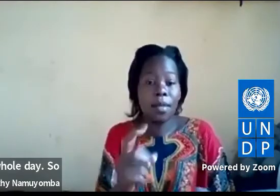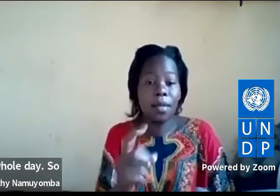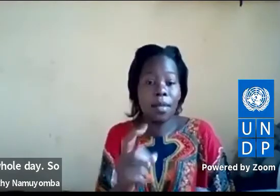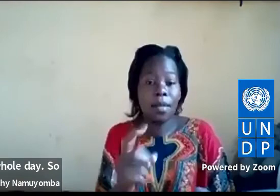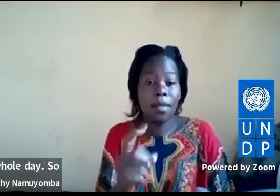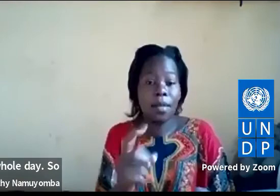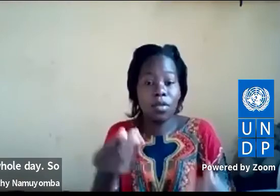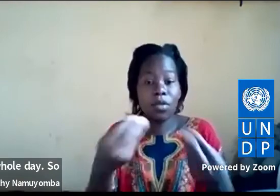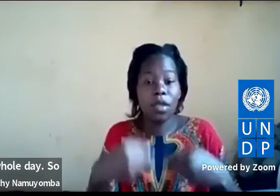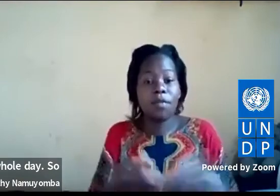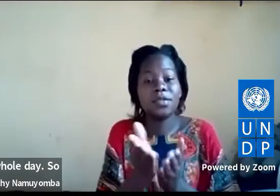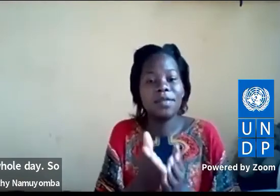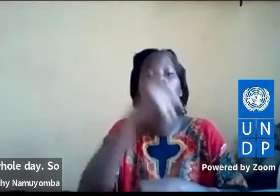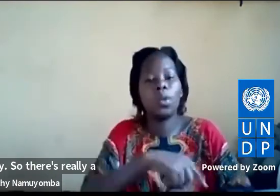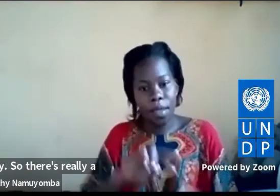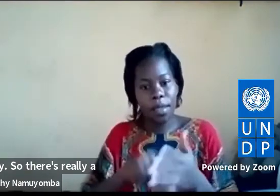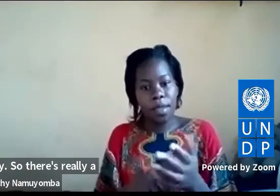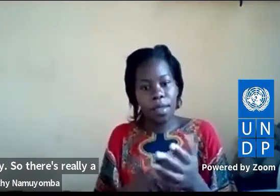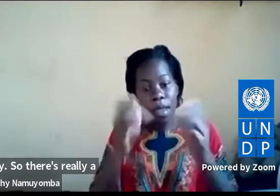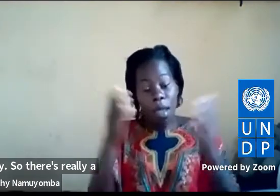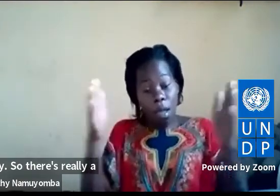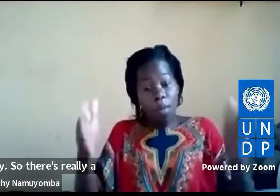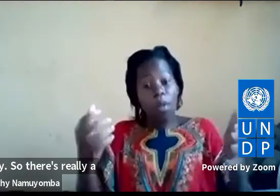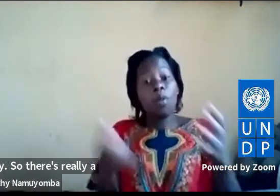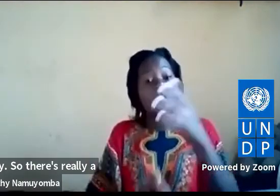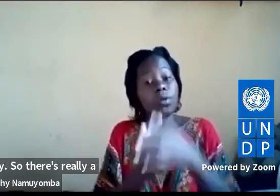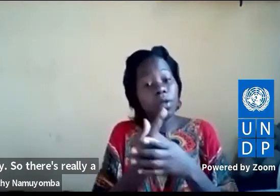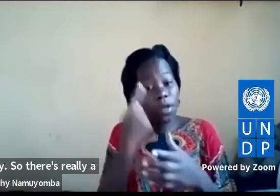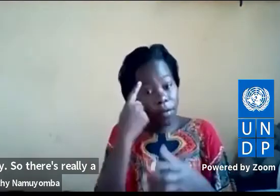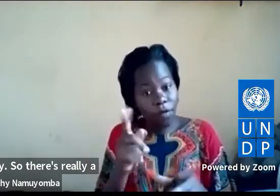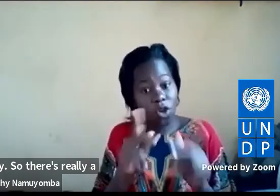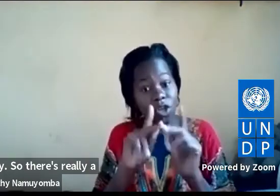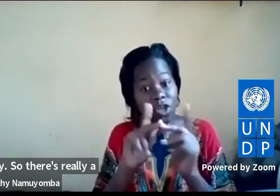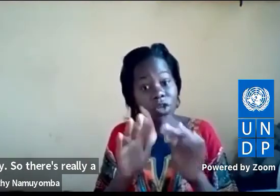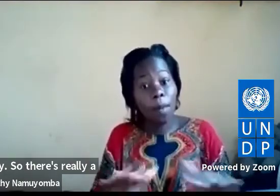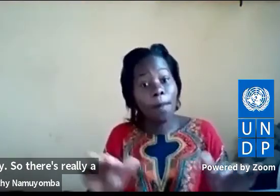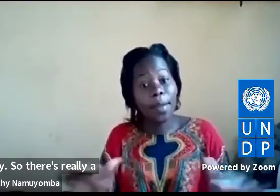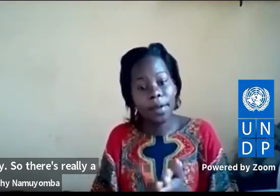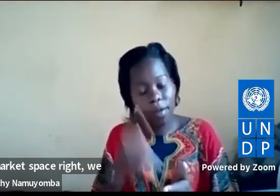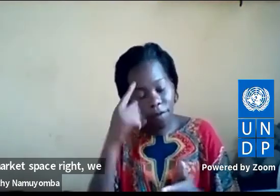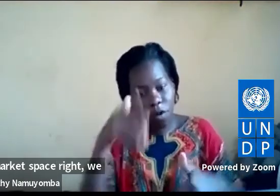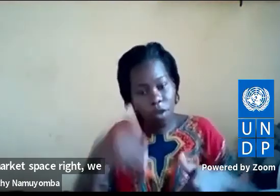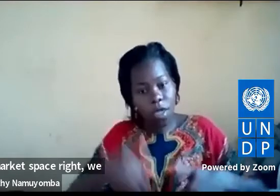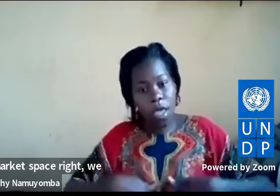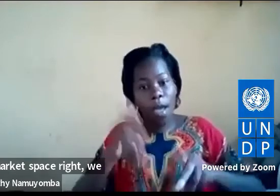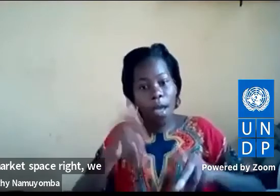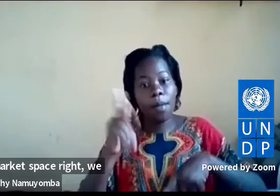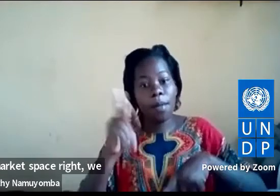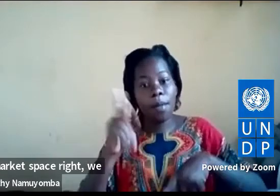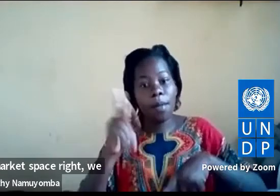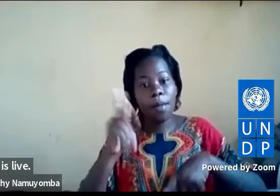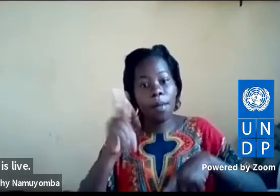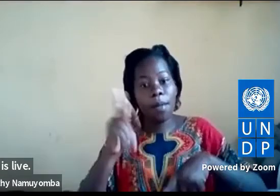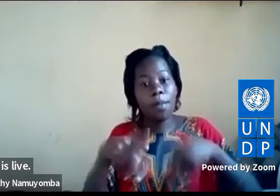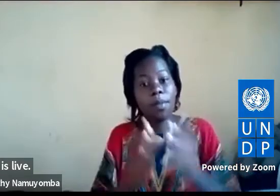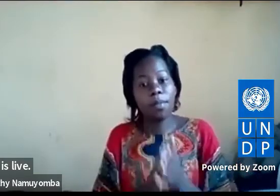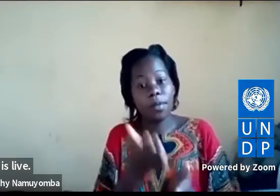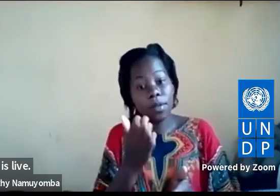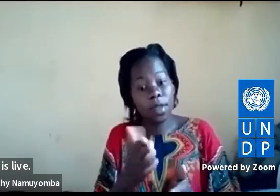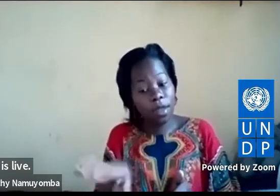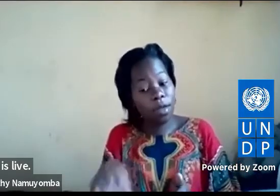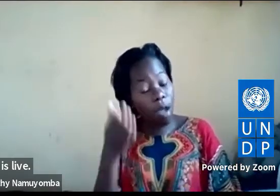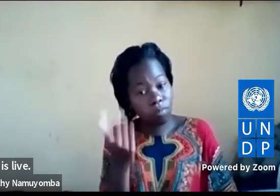really a big opportunity for a digital market space, right? For young people. That area is literally virgin here. The online catalogs,